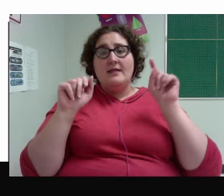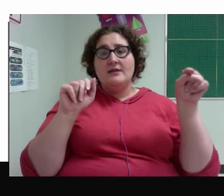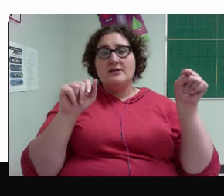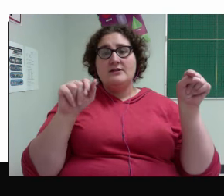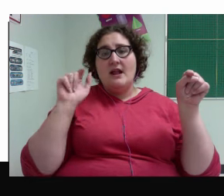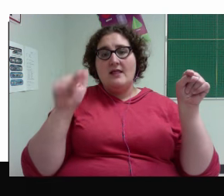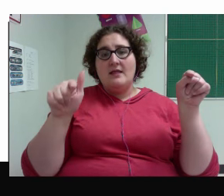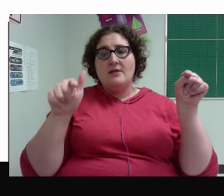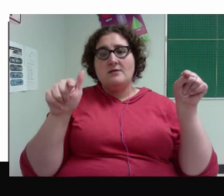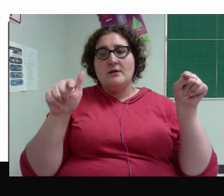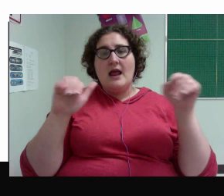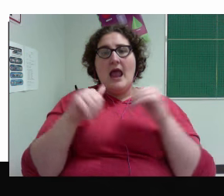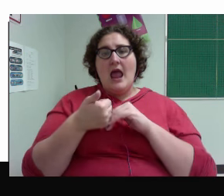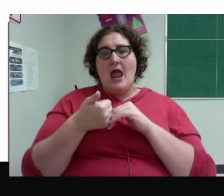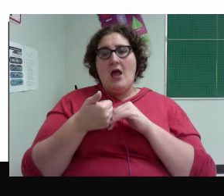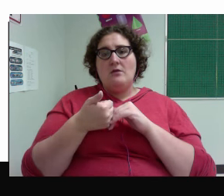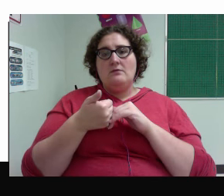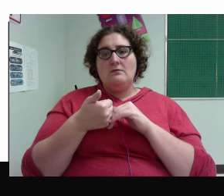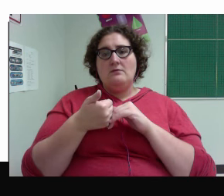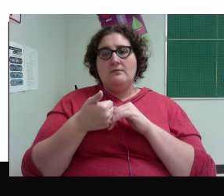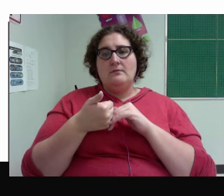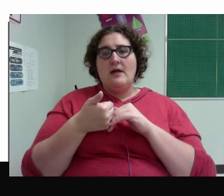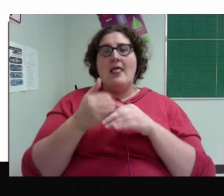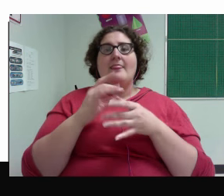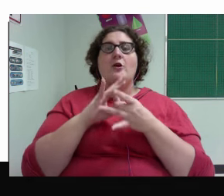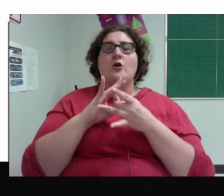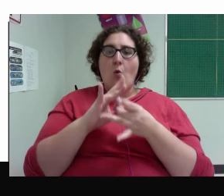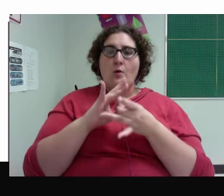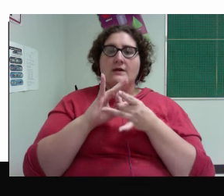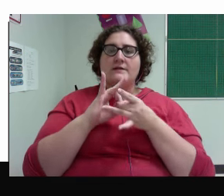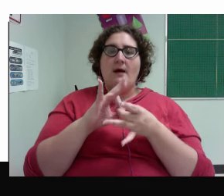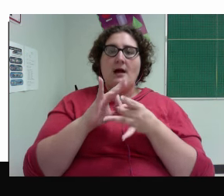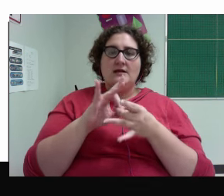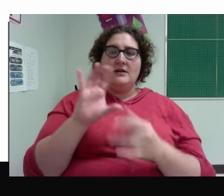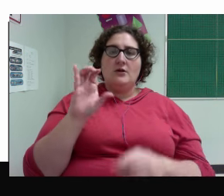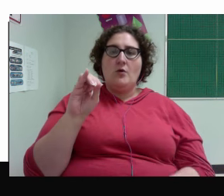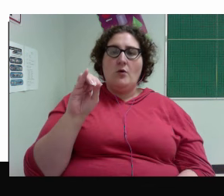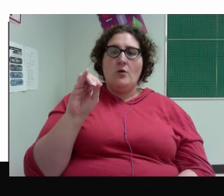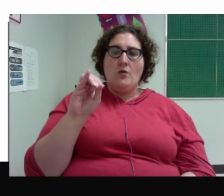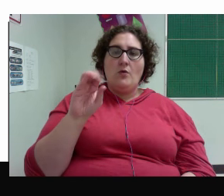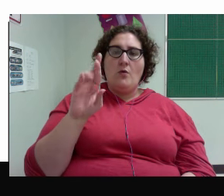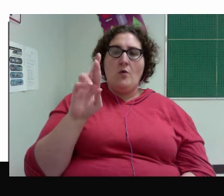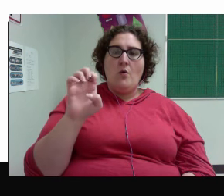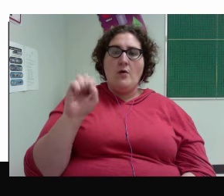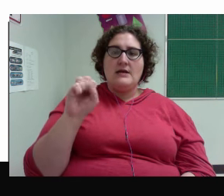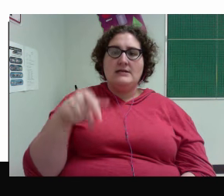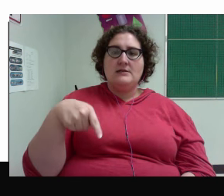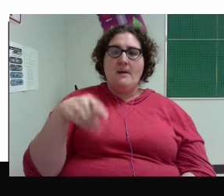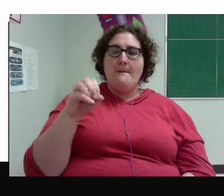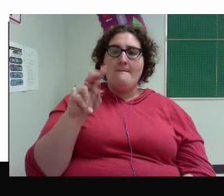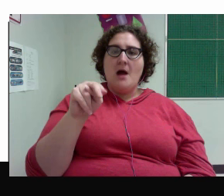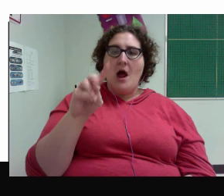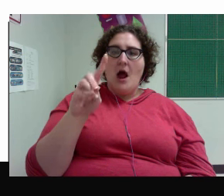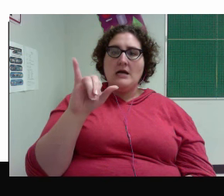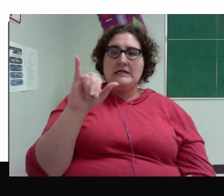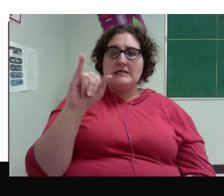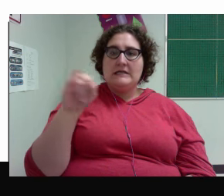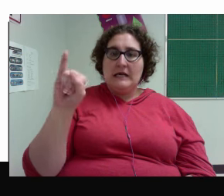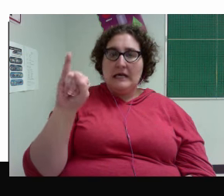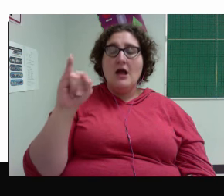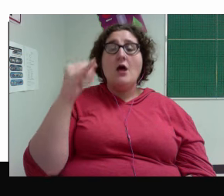to this angle? They're corresponding, because obviously they're both on the same side